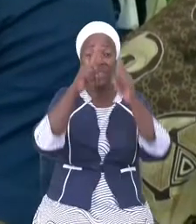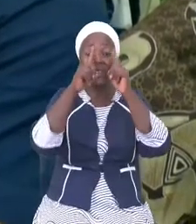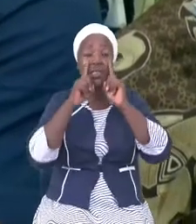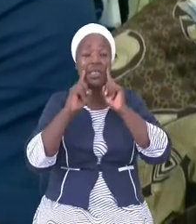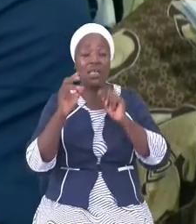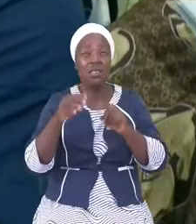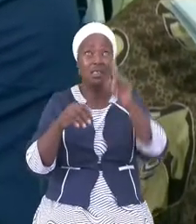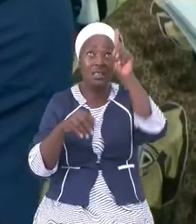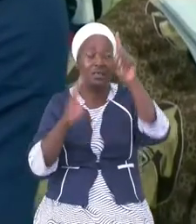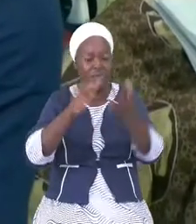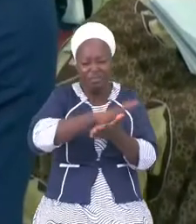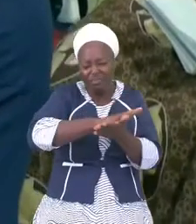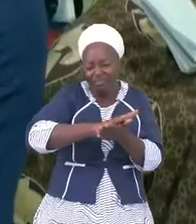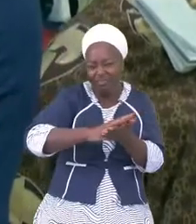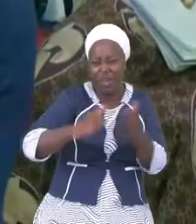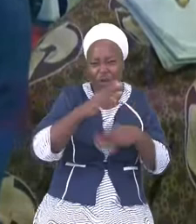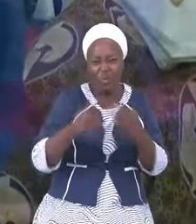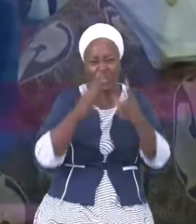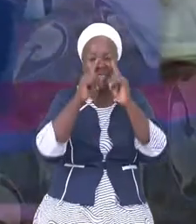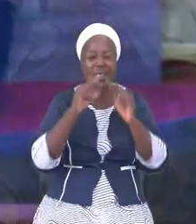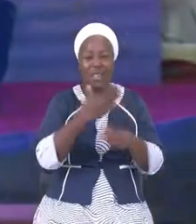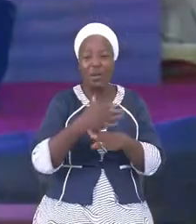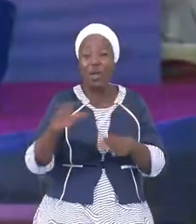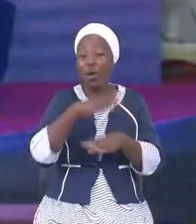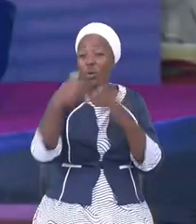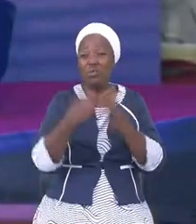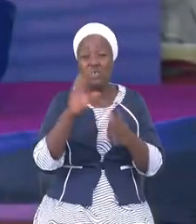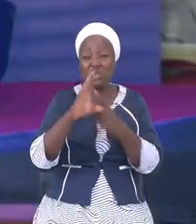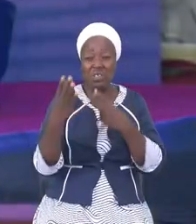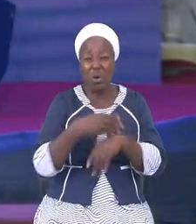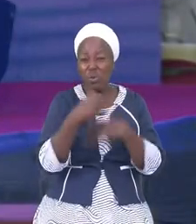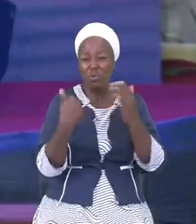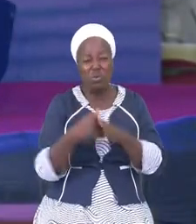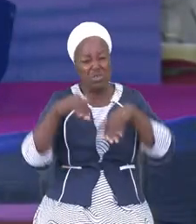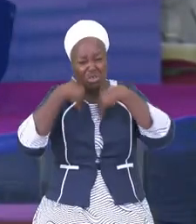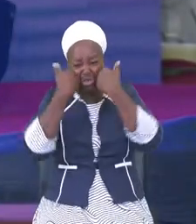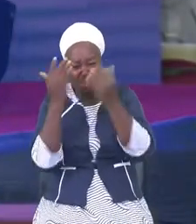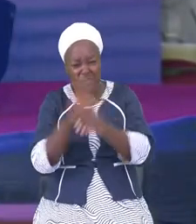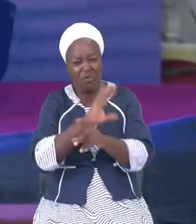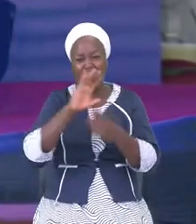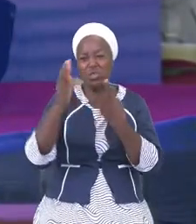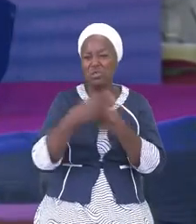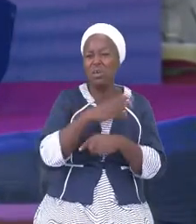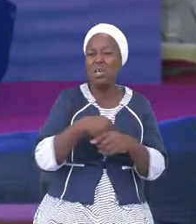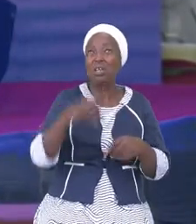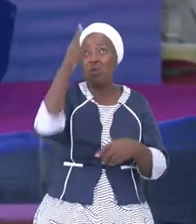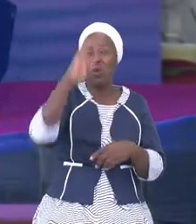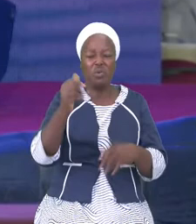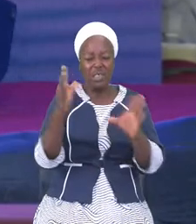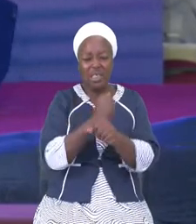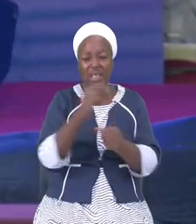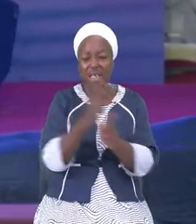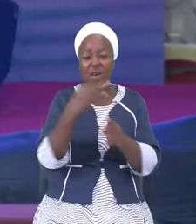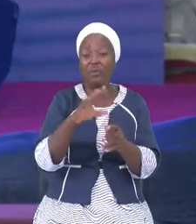those tears away. All those conditions, embarrassing conditions, he will take care of everything. And